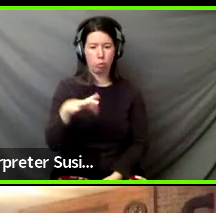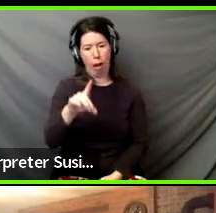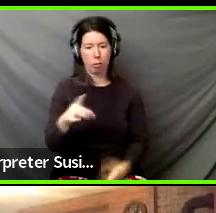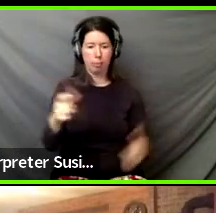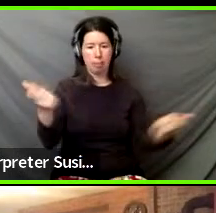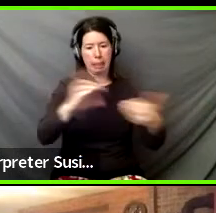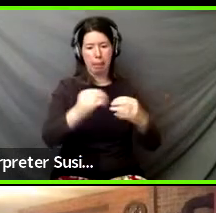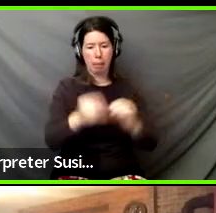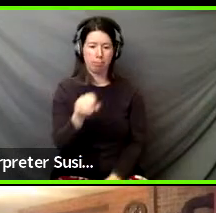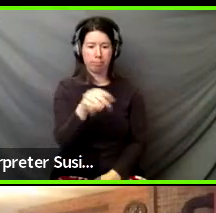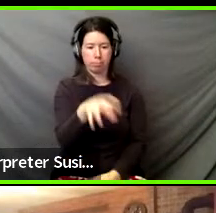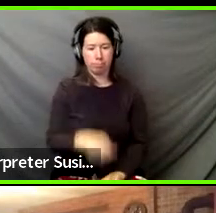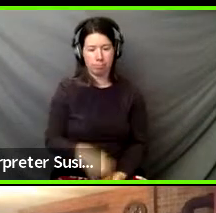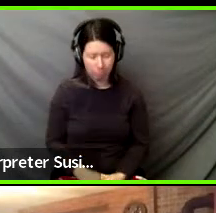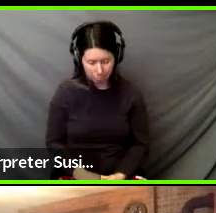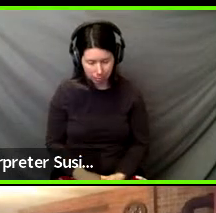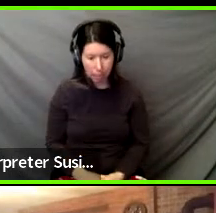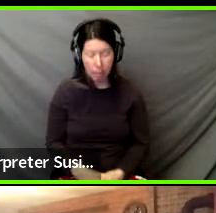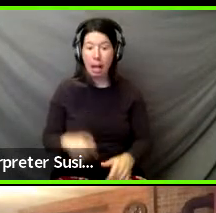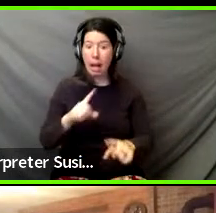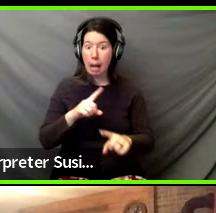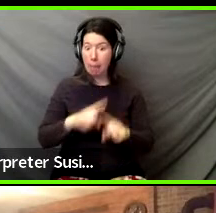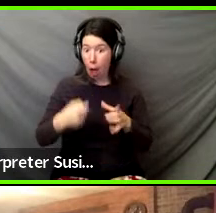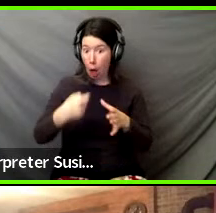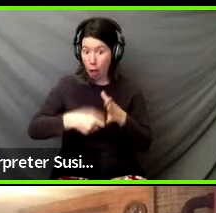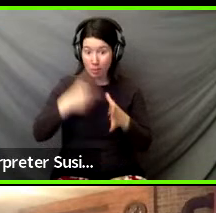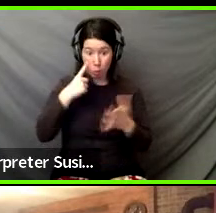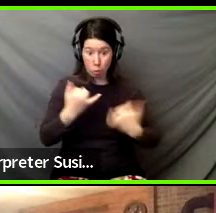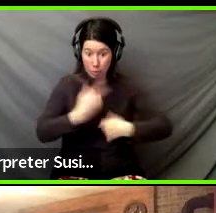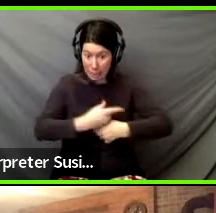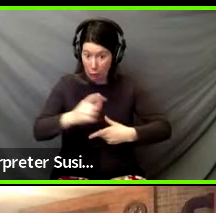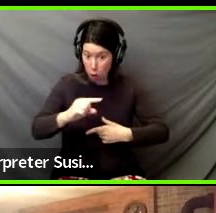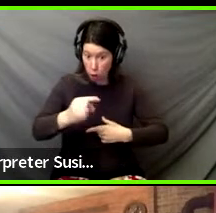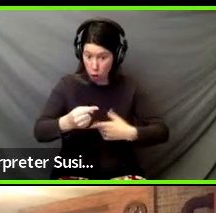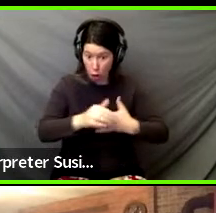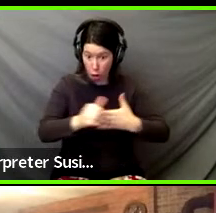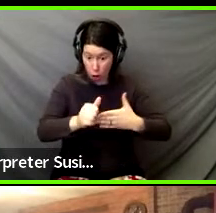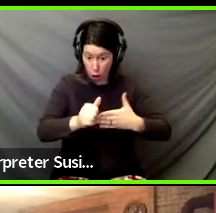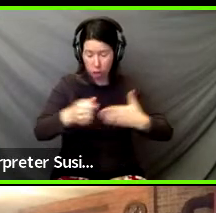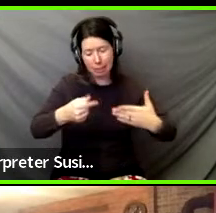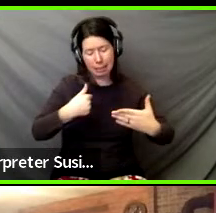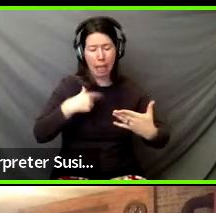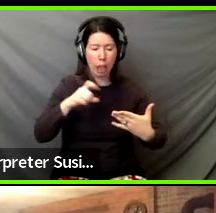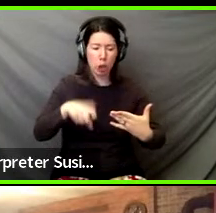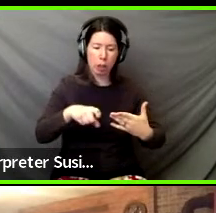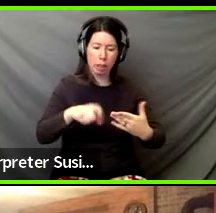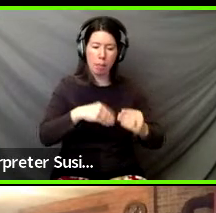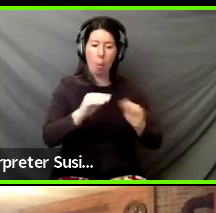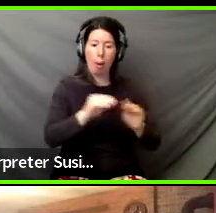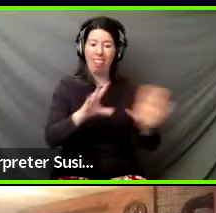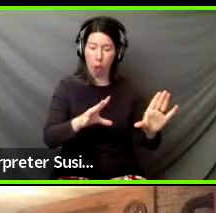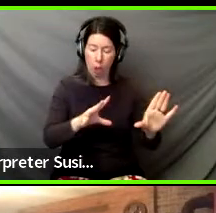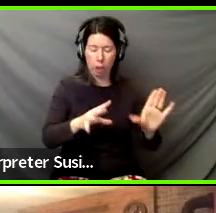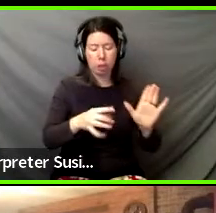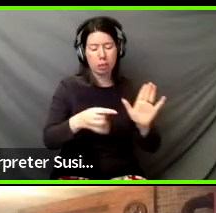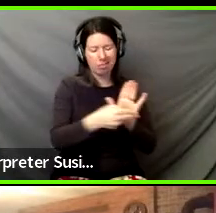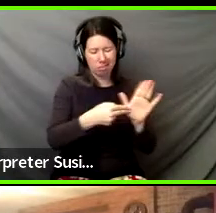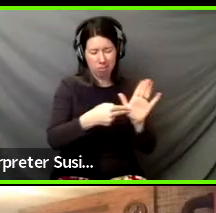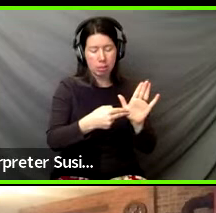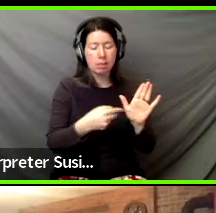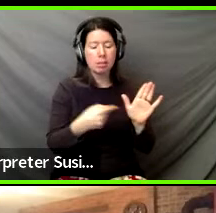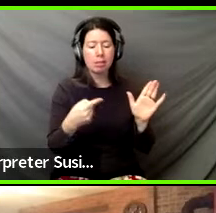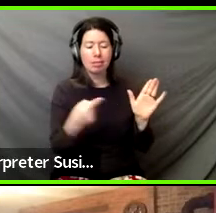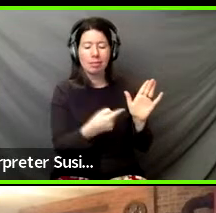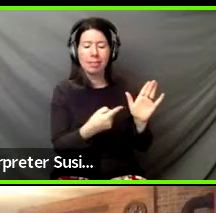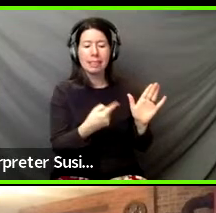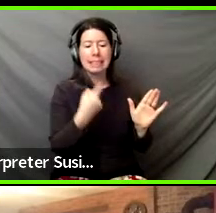the impression that a lot of these costs are in today's dollars, I should have been more explicit about that. That these are in what we refer to